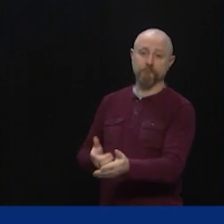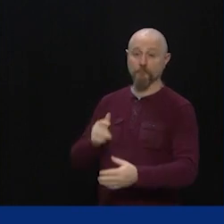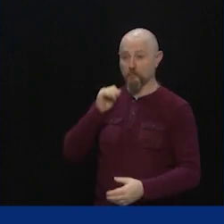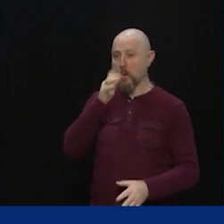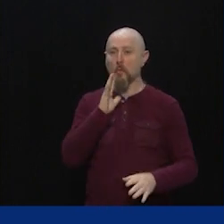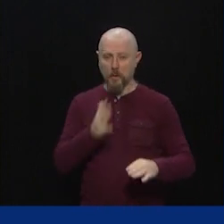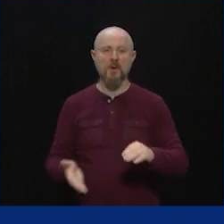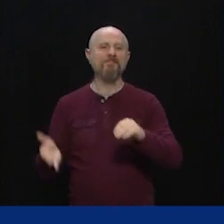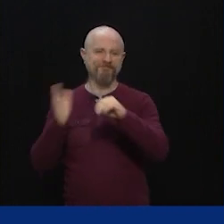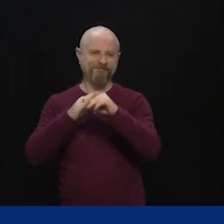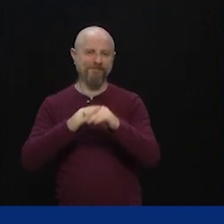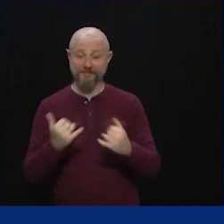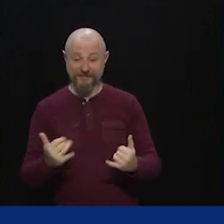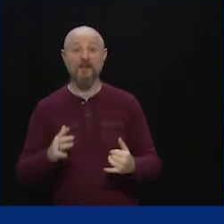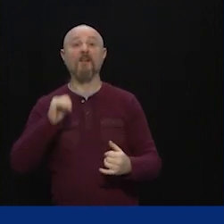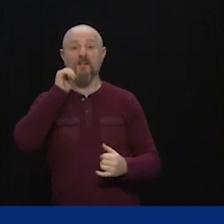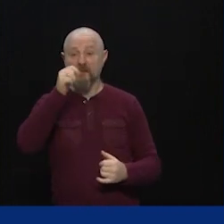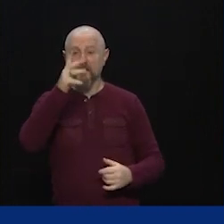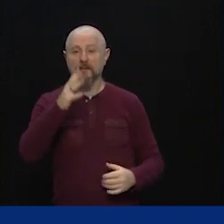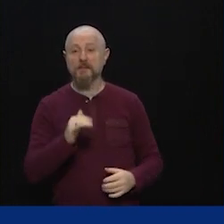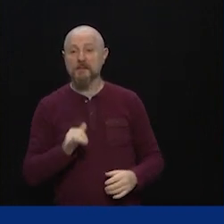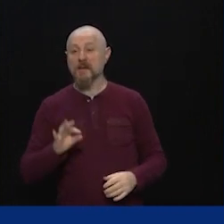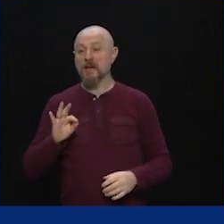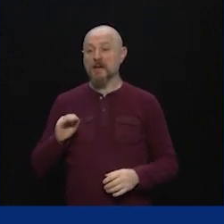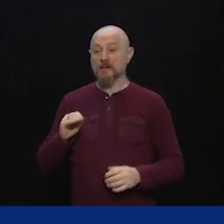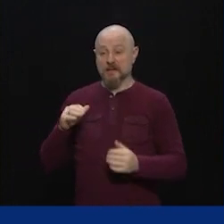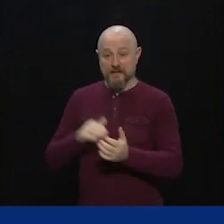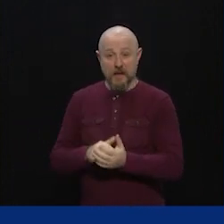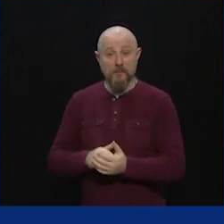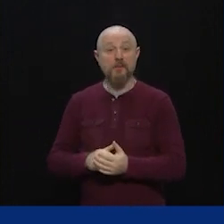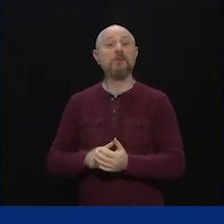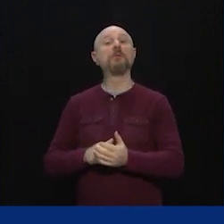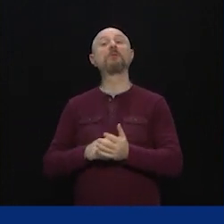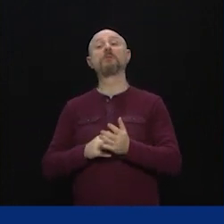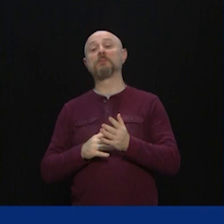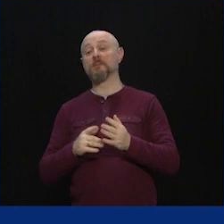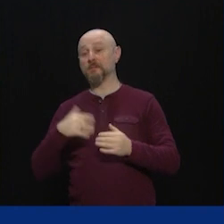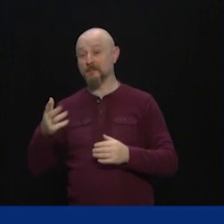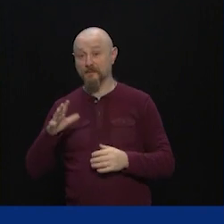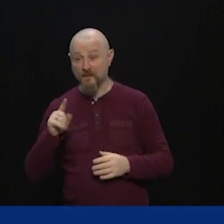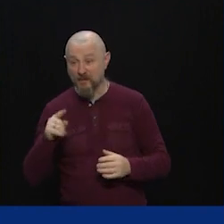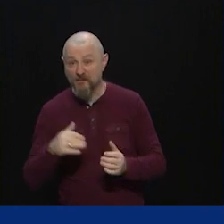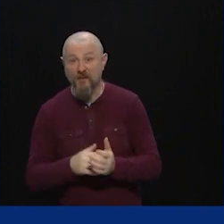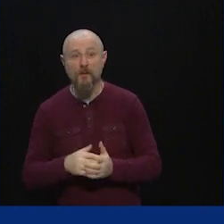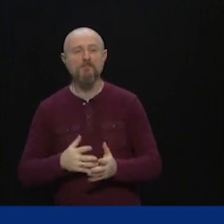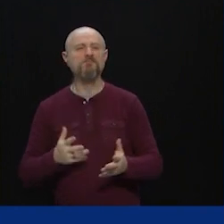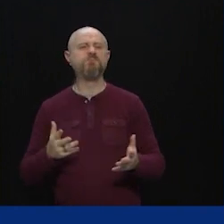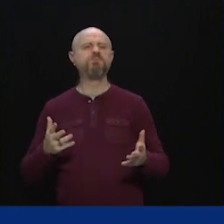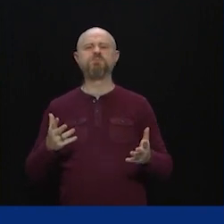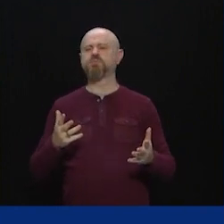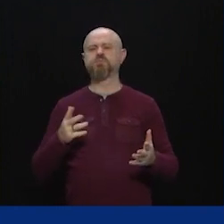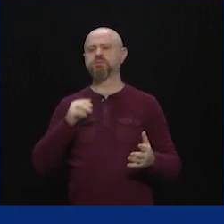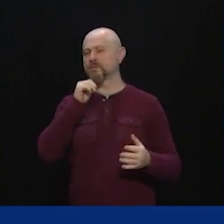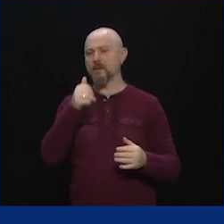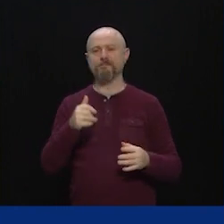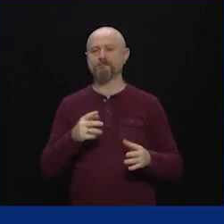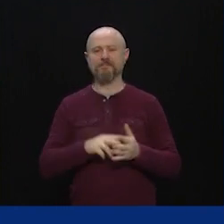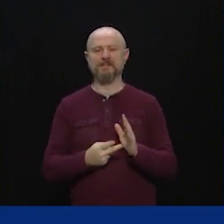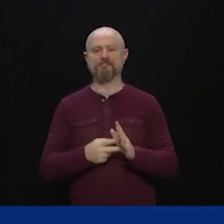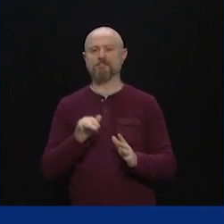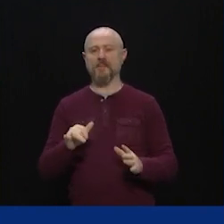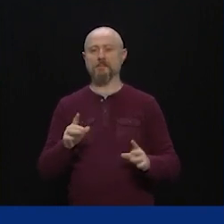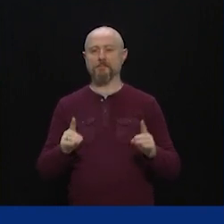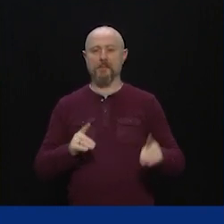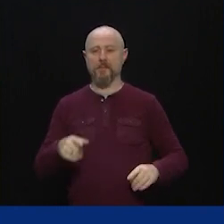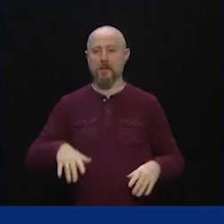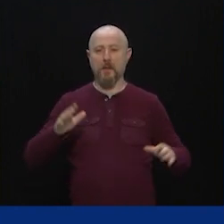from nearly 90,000 to 51,000. That is simply a function of people not getting tested over the weekend. So my concern is that trend that